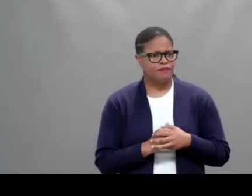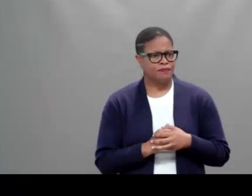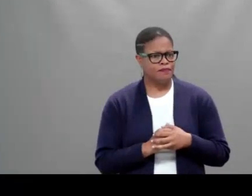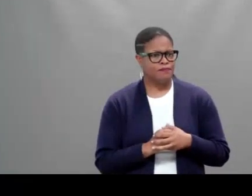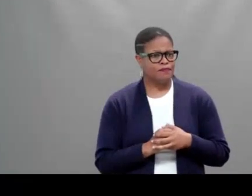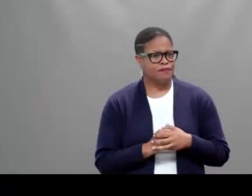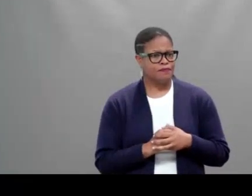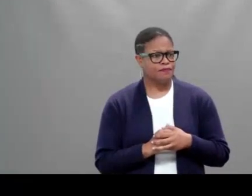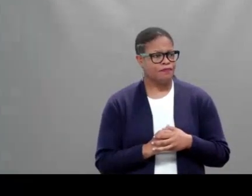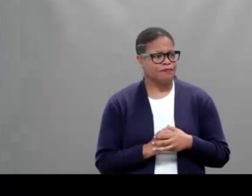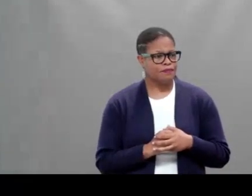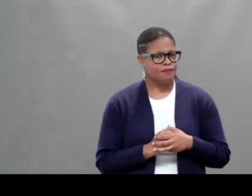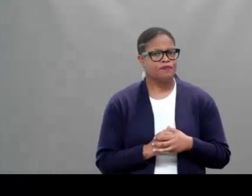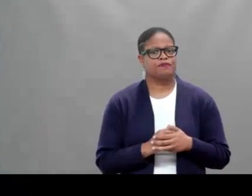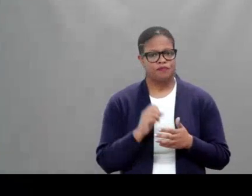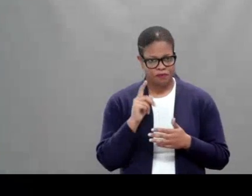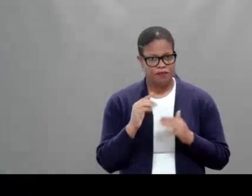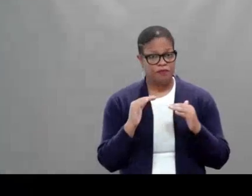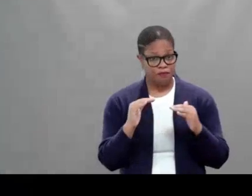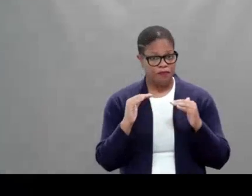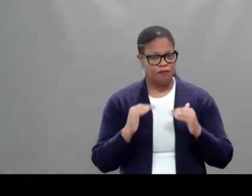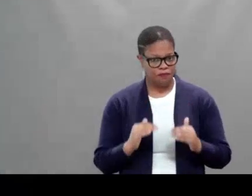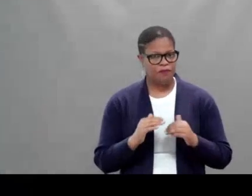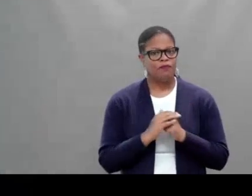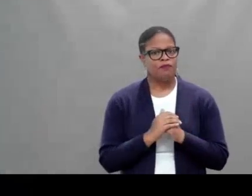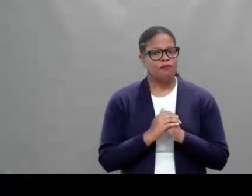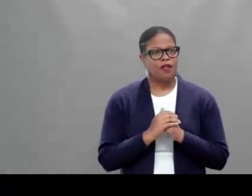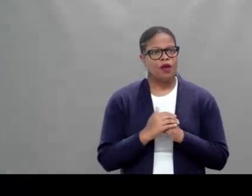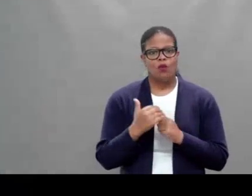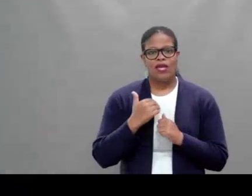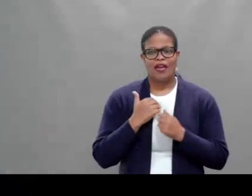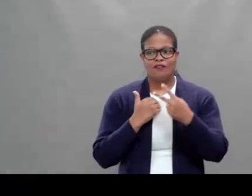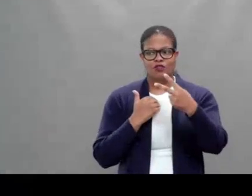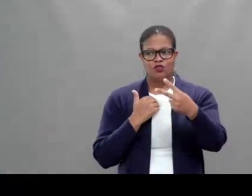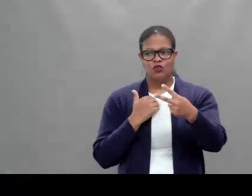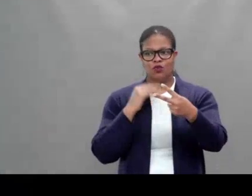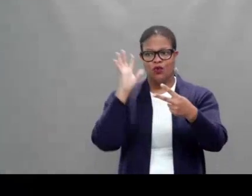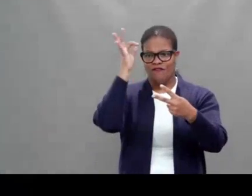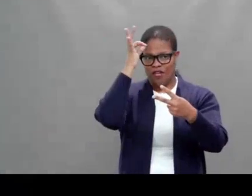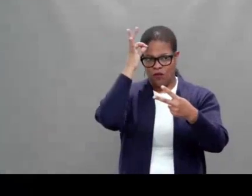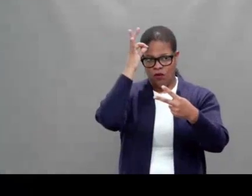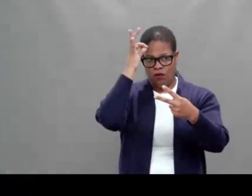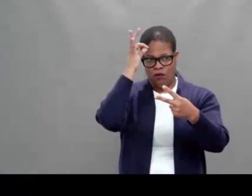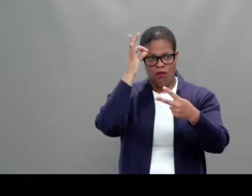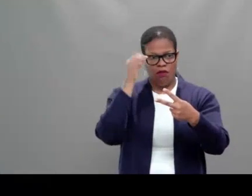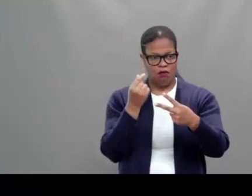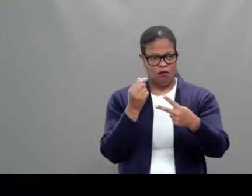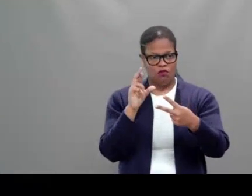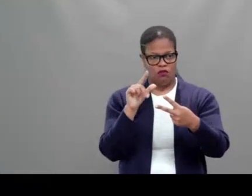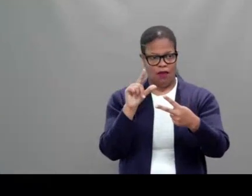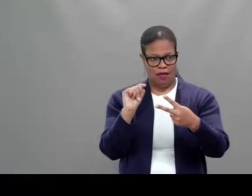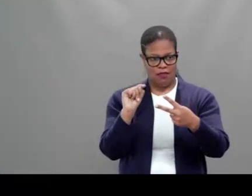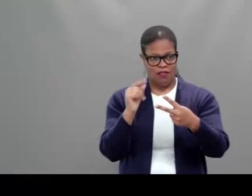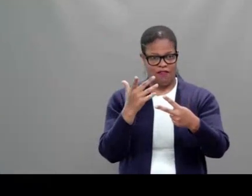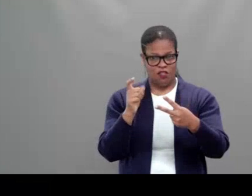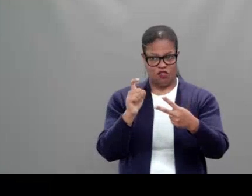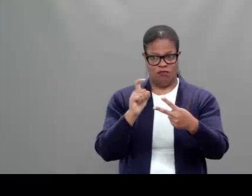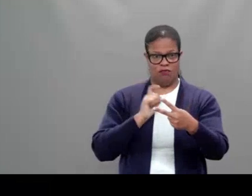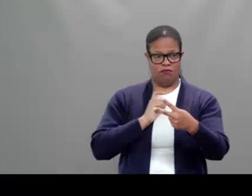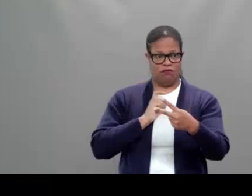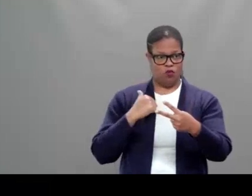so we have 2 federal grants that have been allocated to